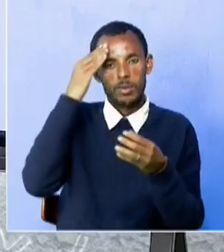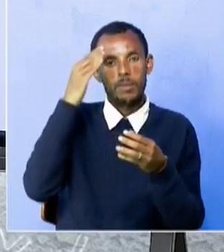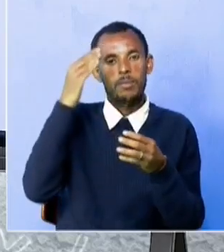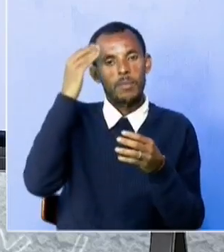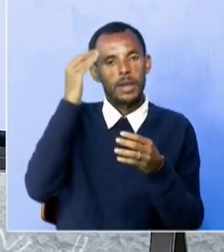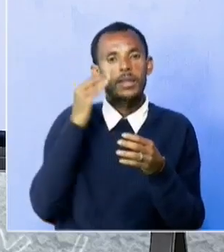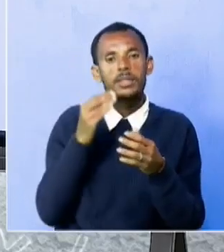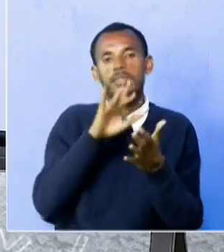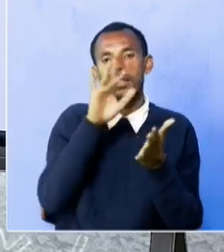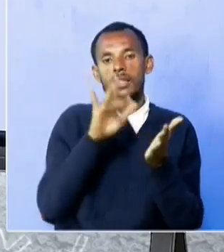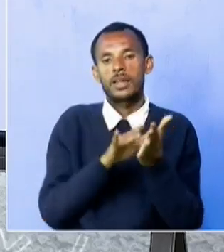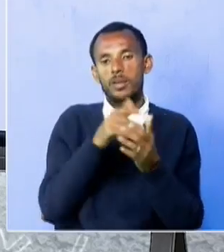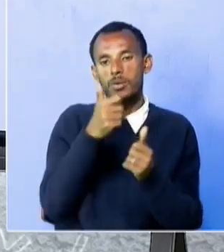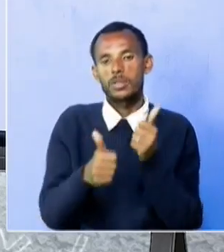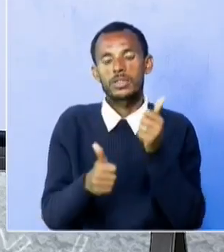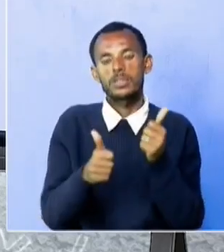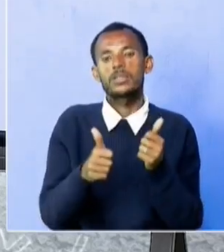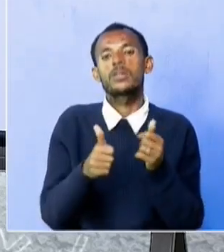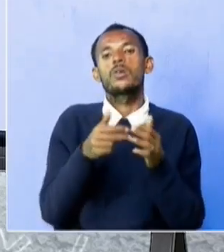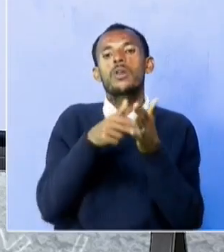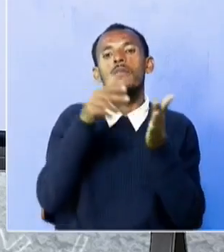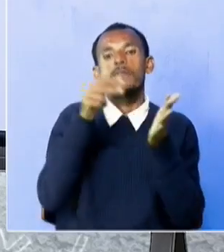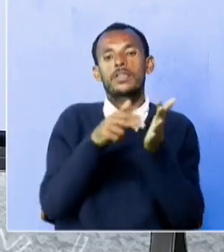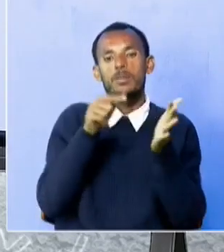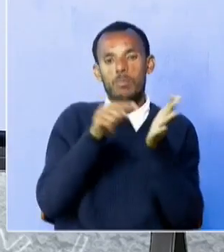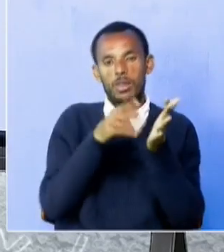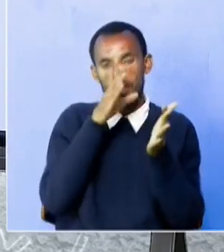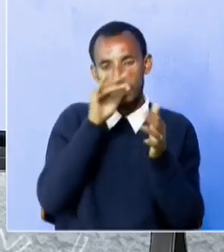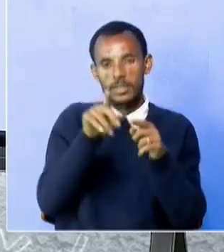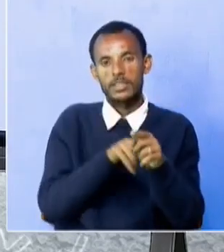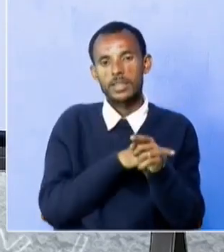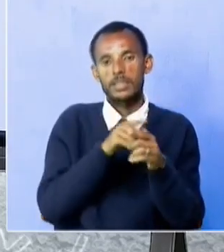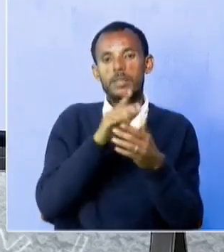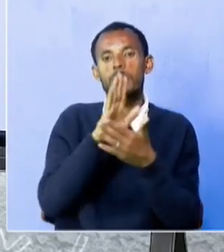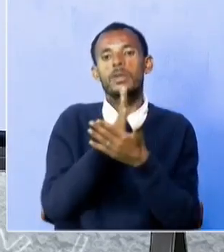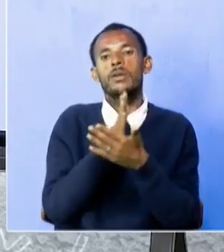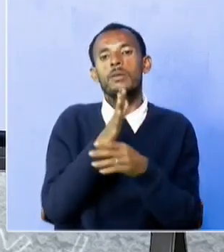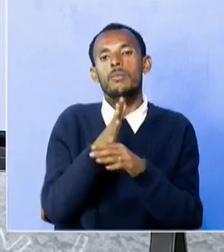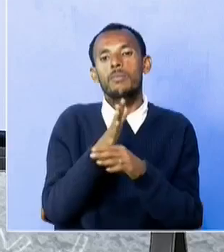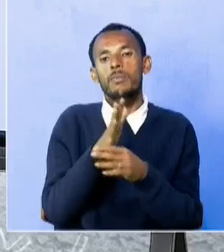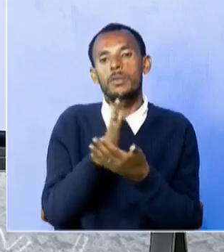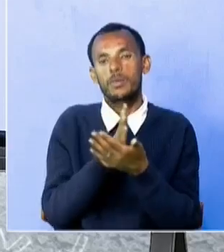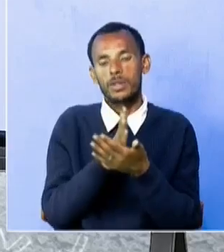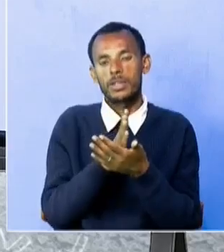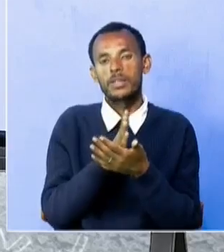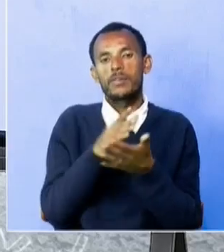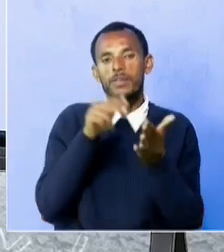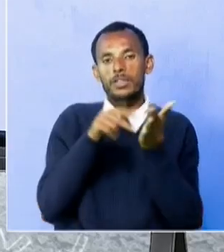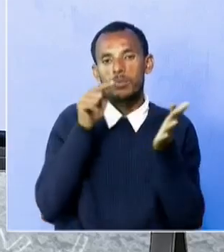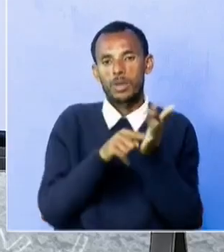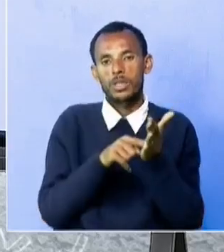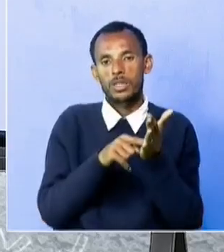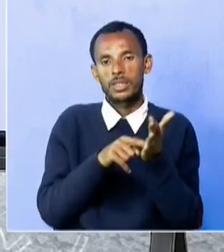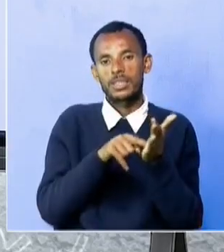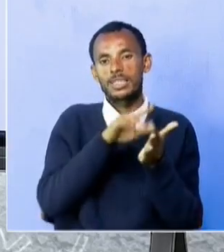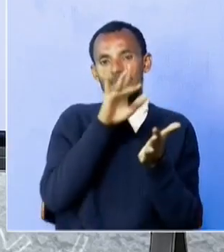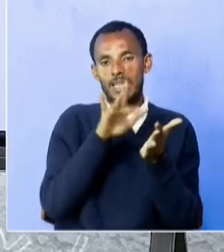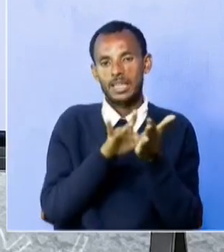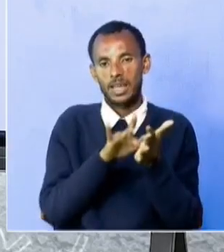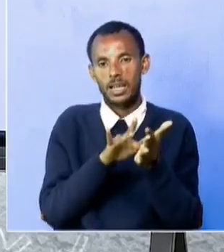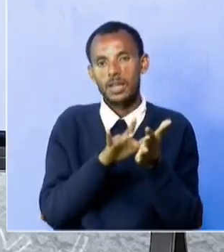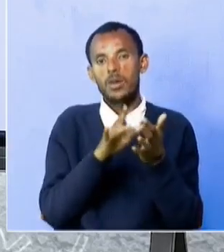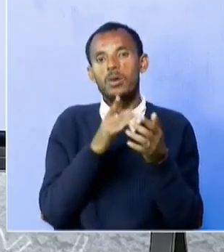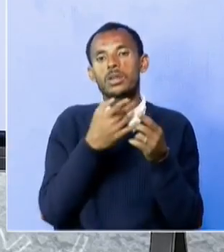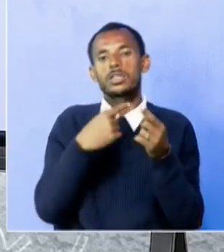is a center which is called the fixed point, and the distance between the fixed point or the center and the